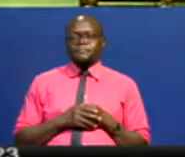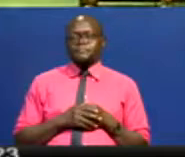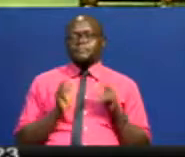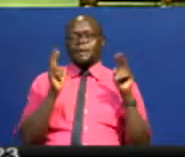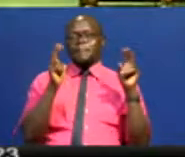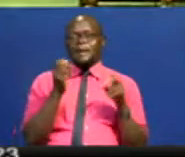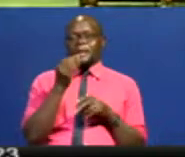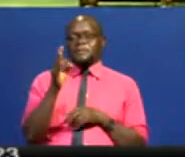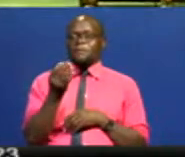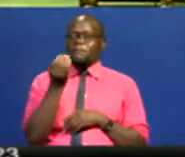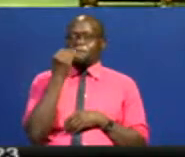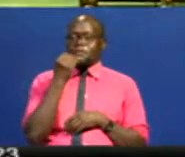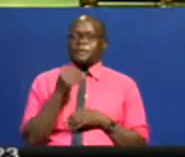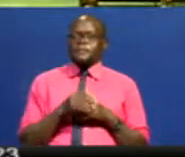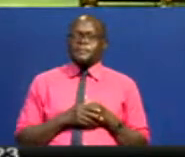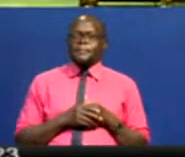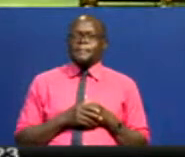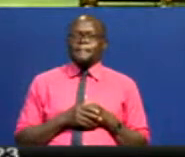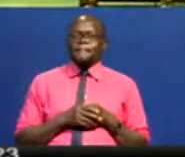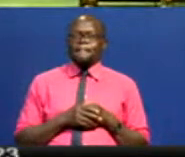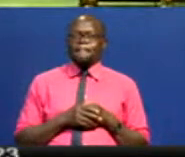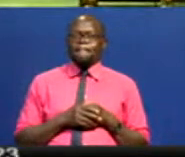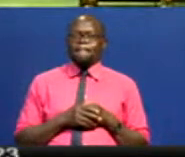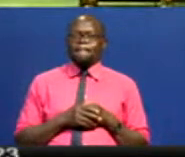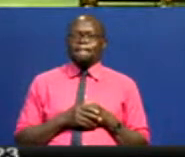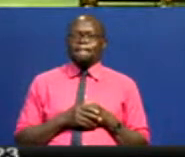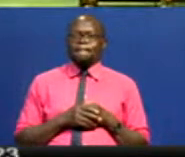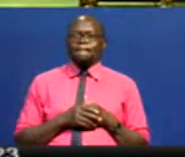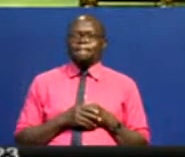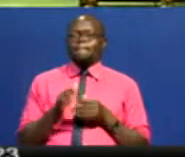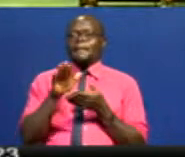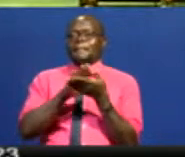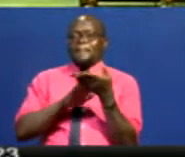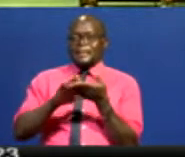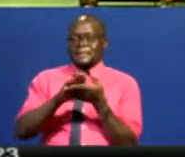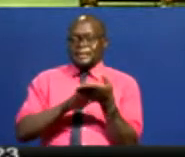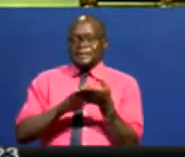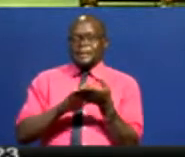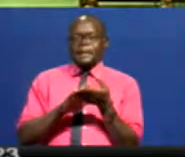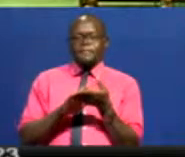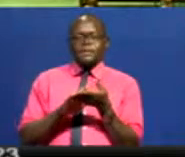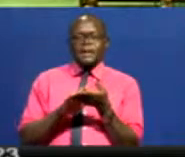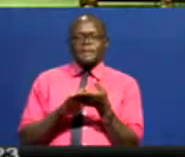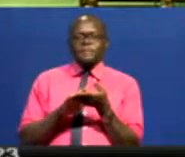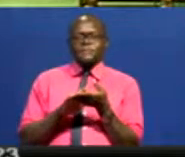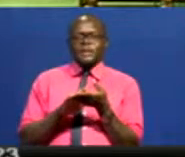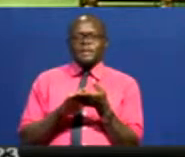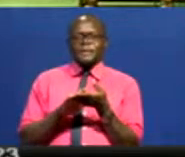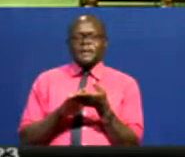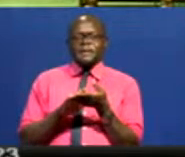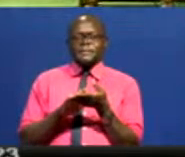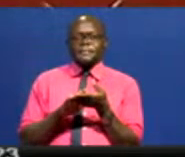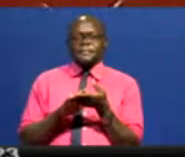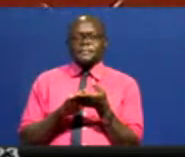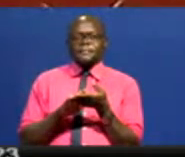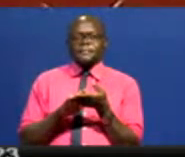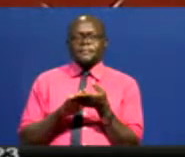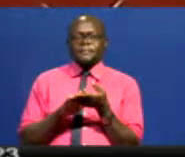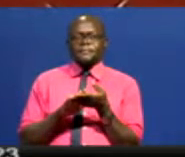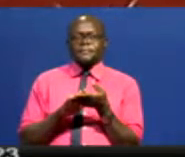matters of food, that's why they're called basic. It is the foundation of